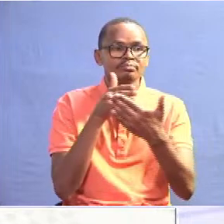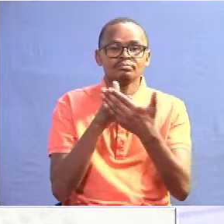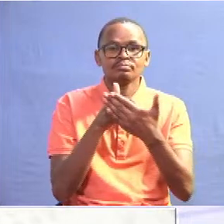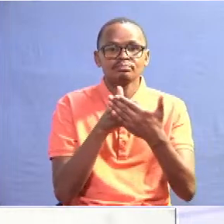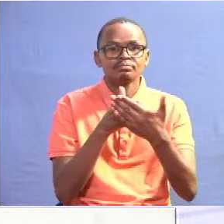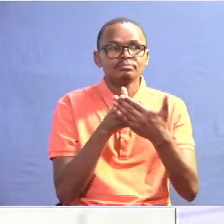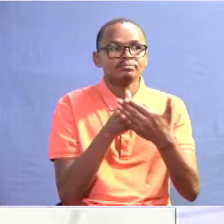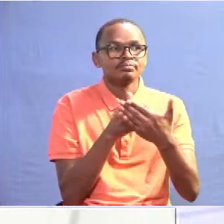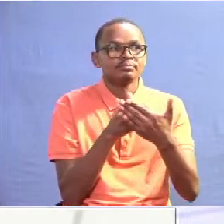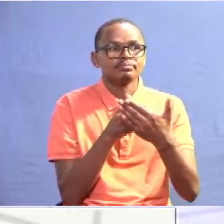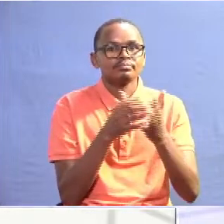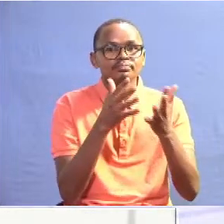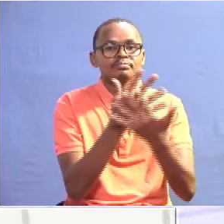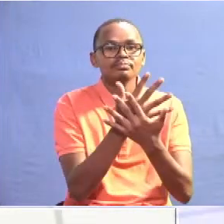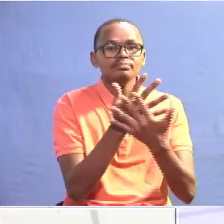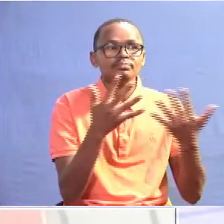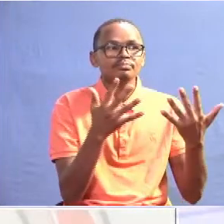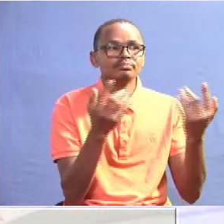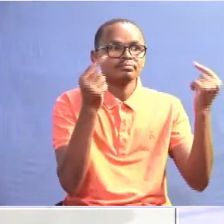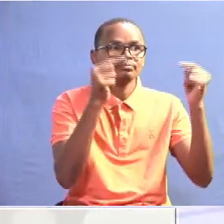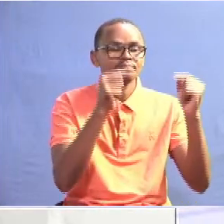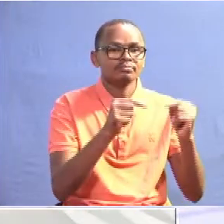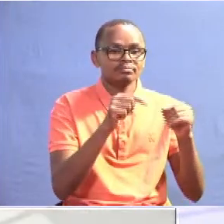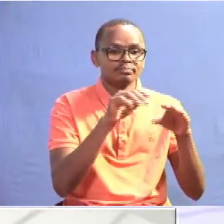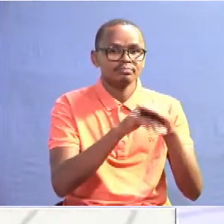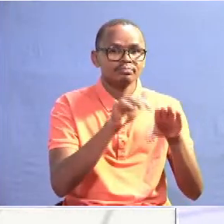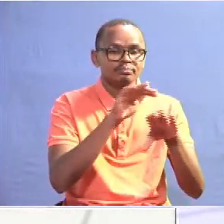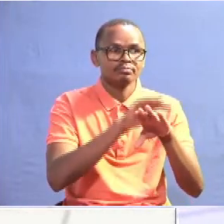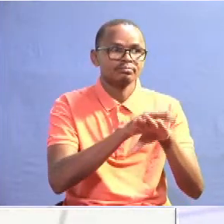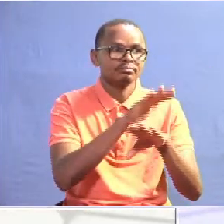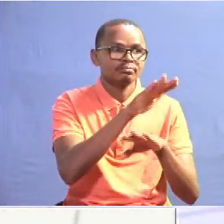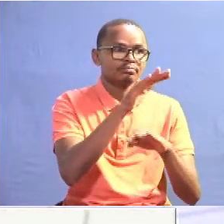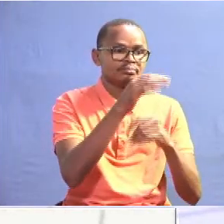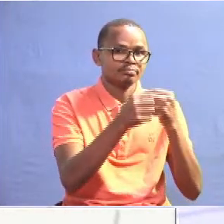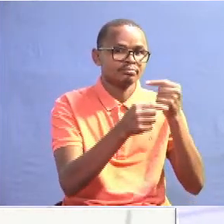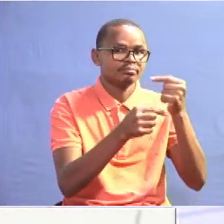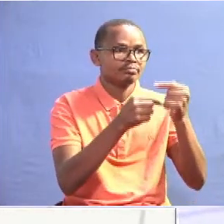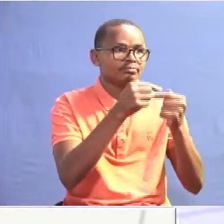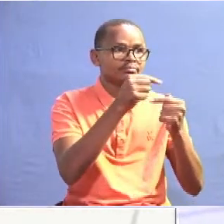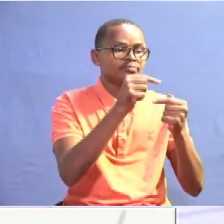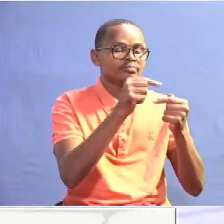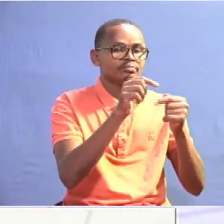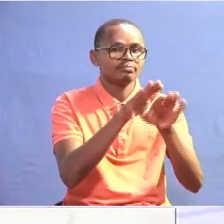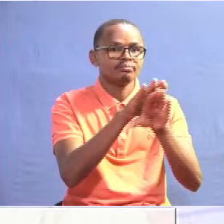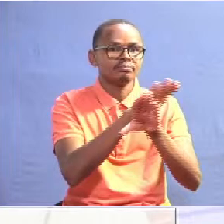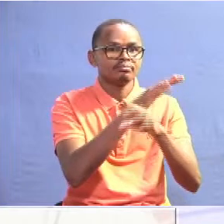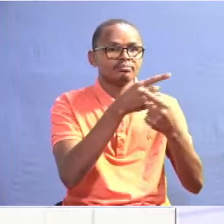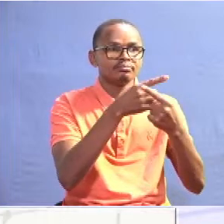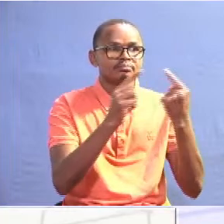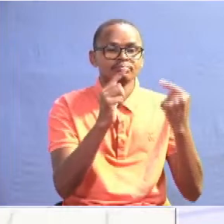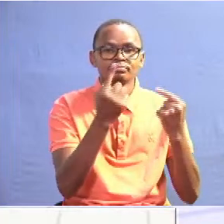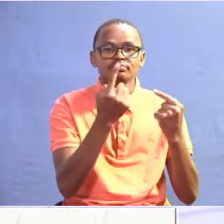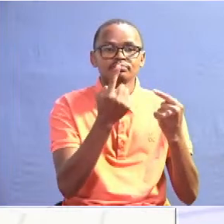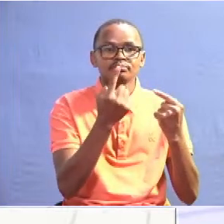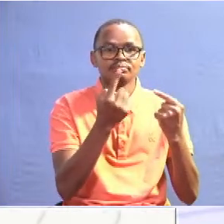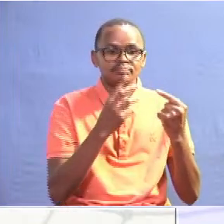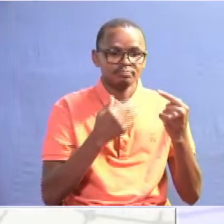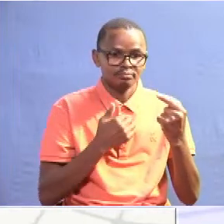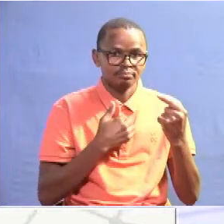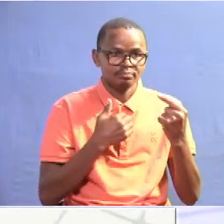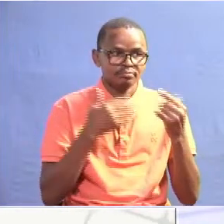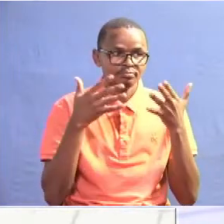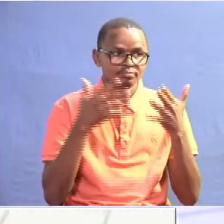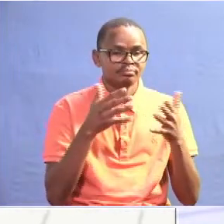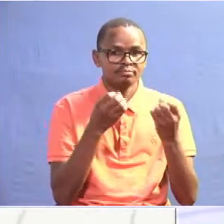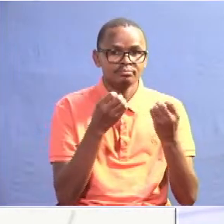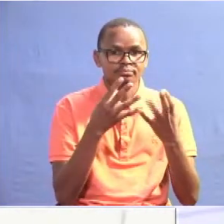of course, this is something that we'll be bringing you in our subsequent coverage. But first thing first, we have this